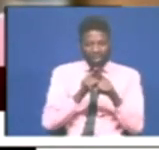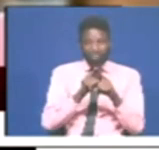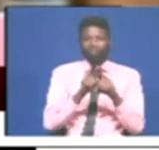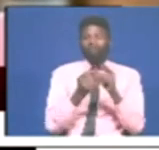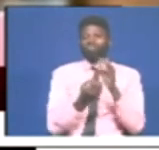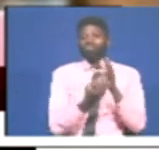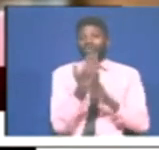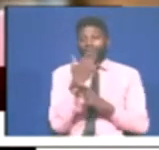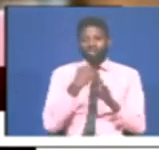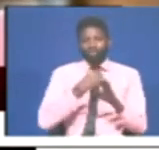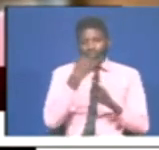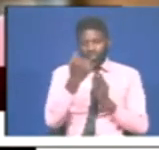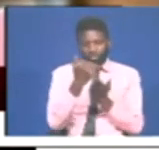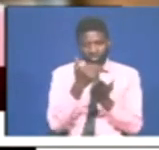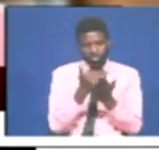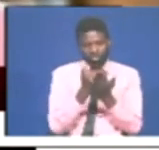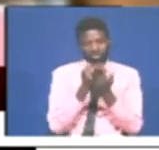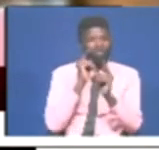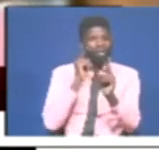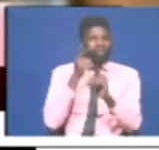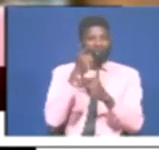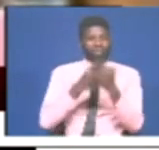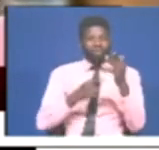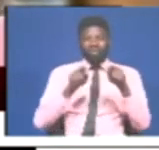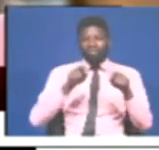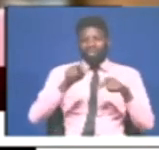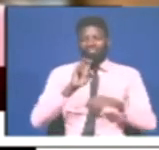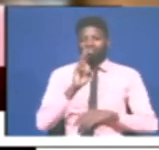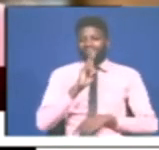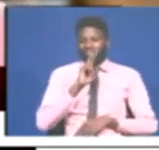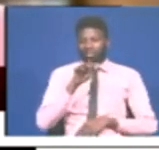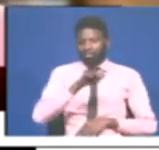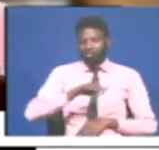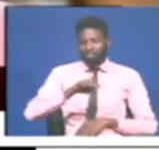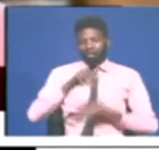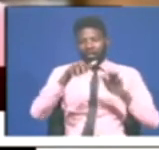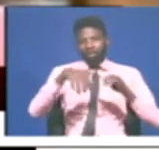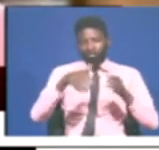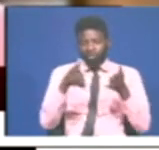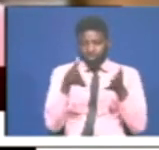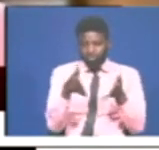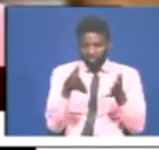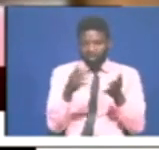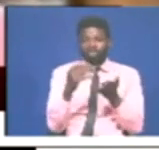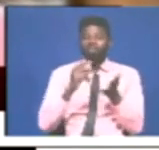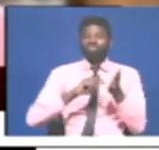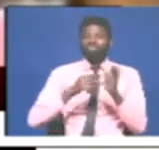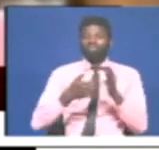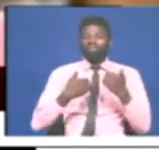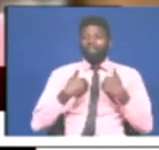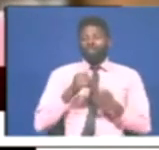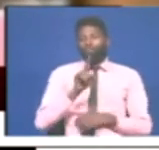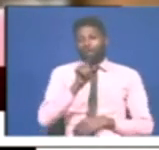whose objective is to manage risks in agriculture. To date, the project has covered 1.3 million